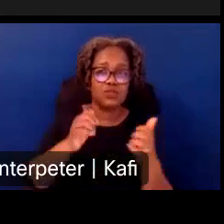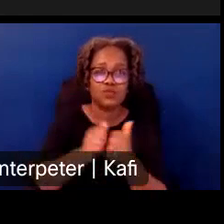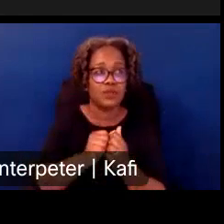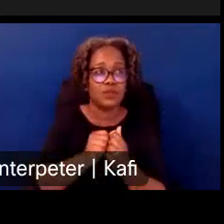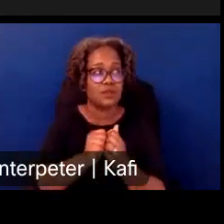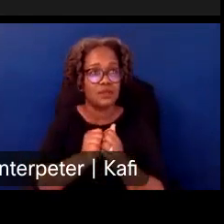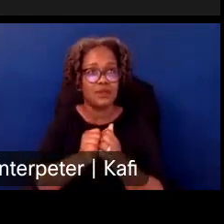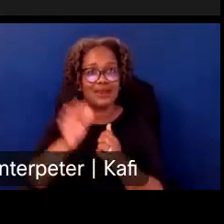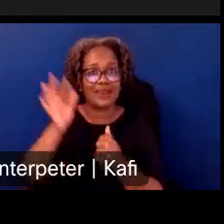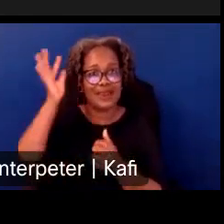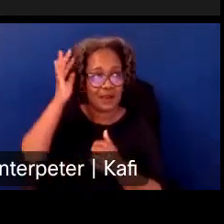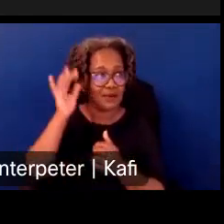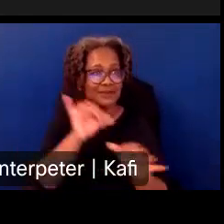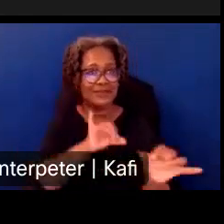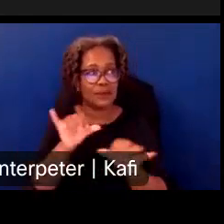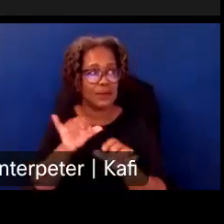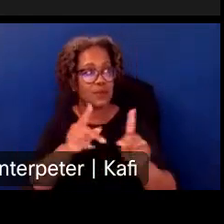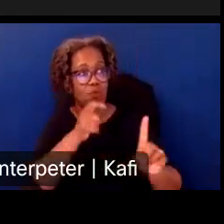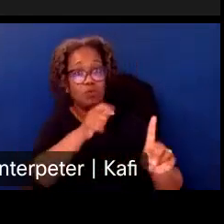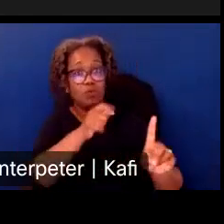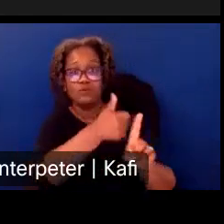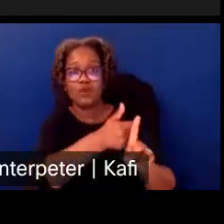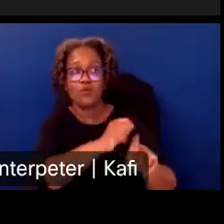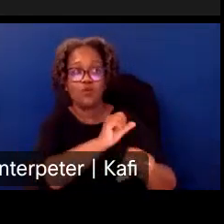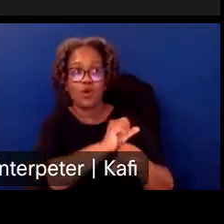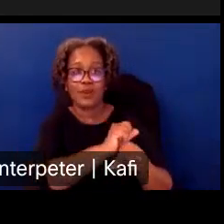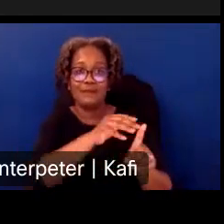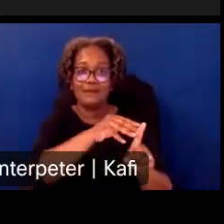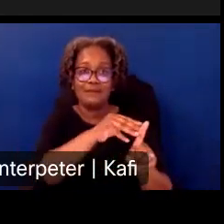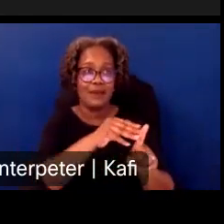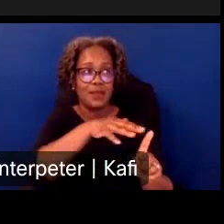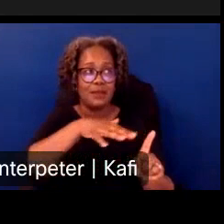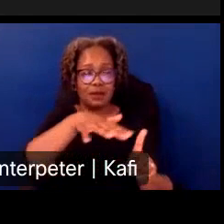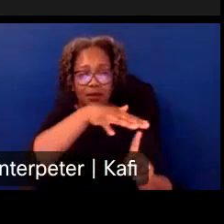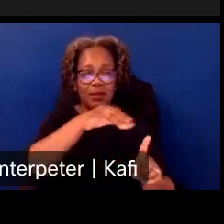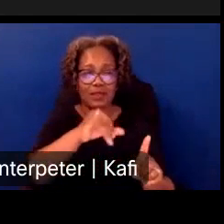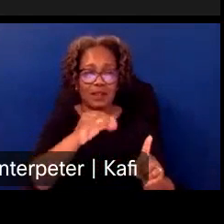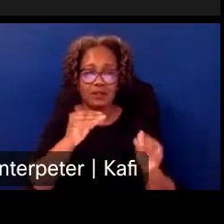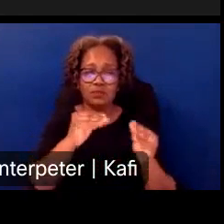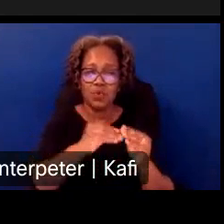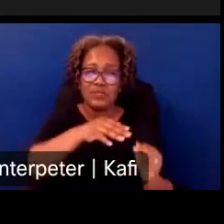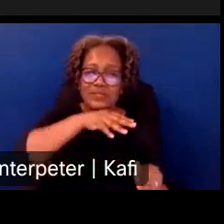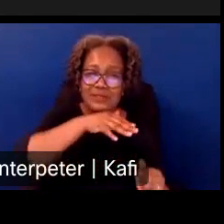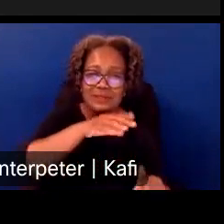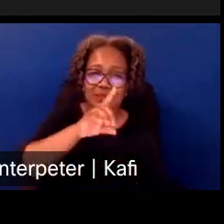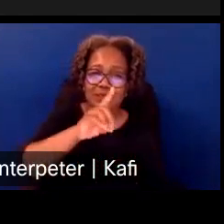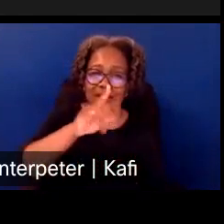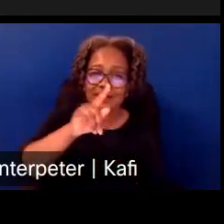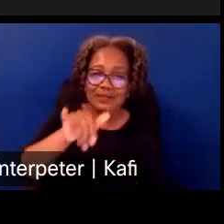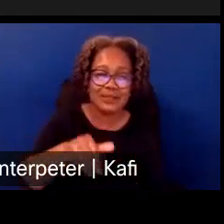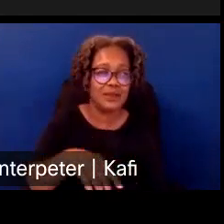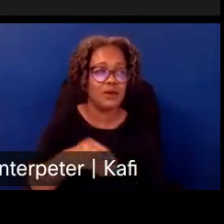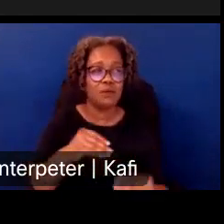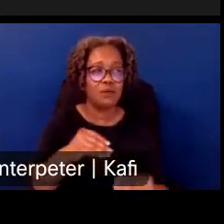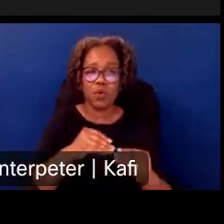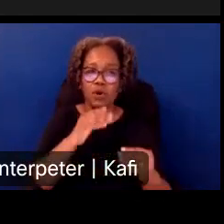say, let's say in some of the textile mills or those kinds of things. The maintenance is going to be different,